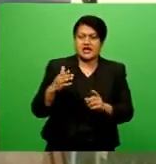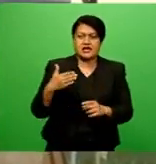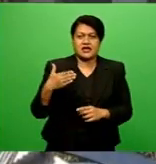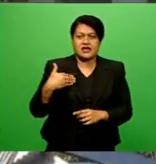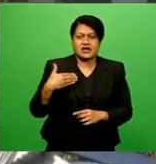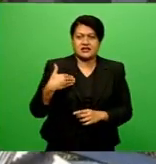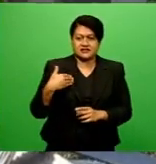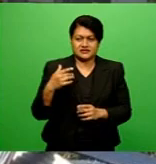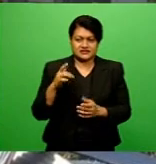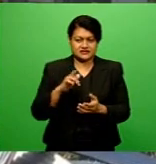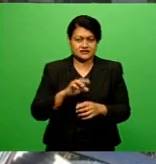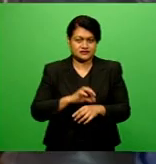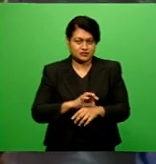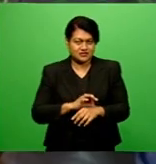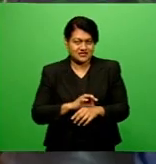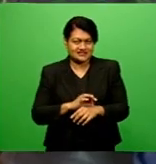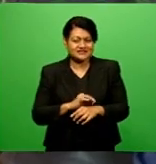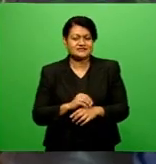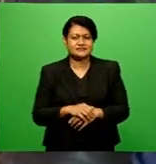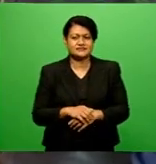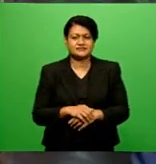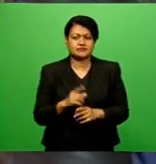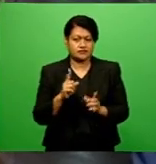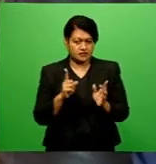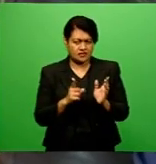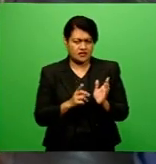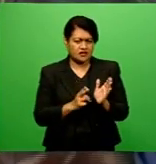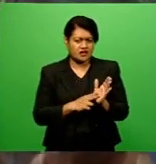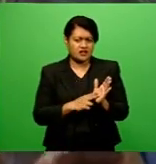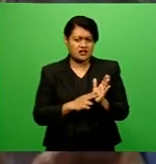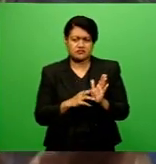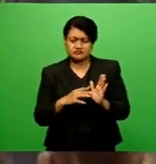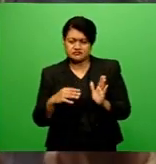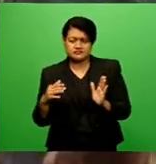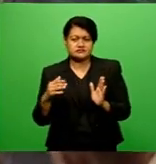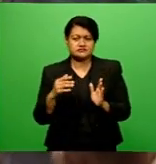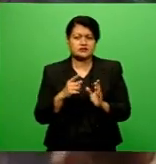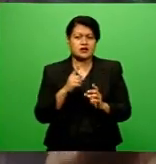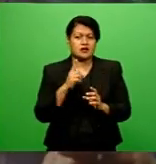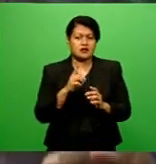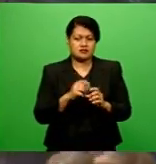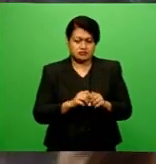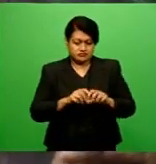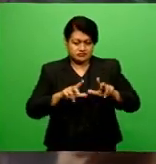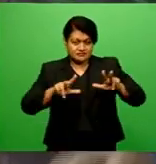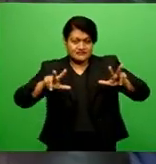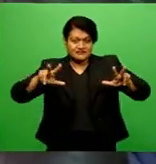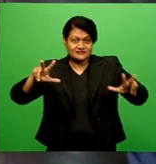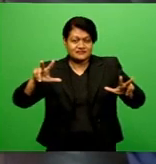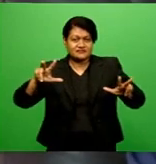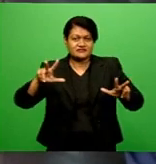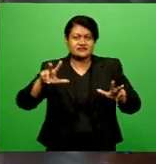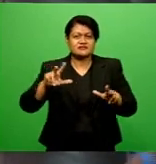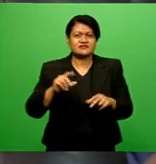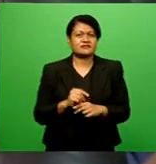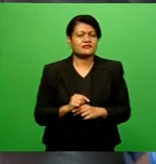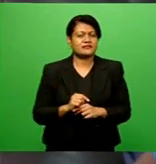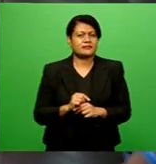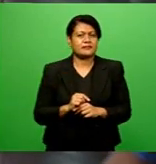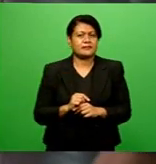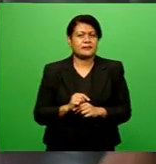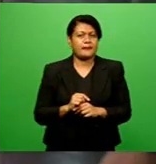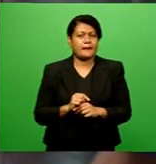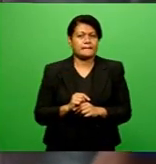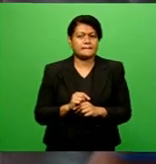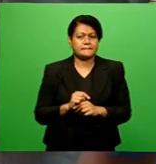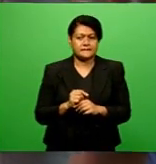Nakorobatu, in the Kondrove in Welebu Tikina, because Welebu is one of the 2 Tikinas in the Kondrove that